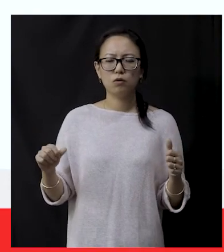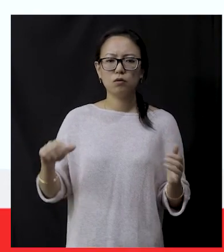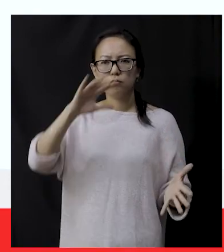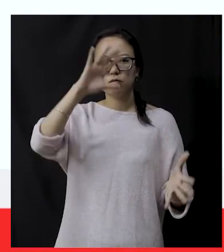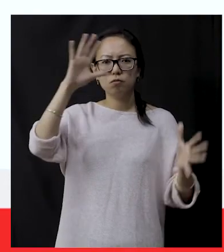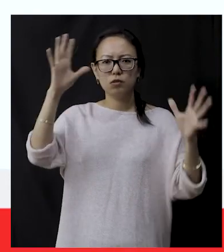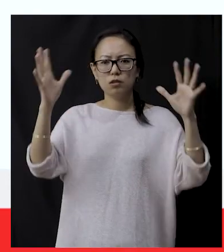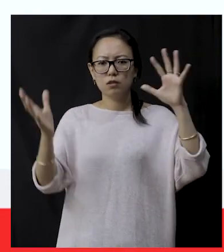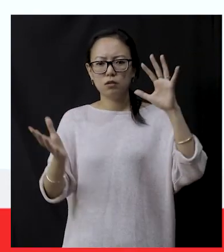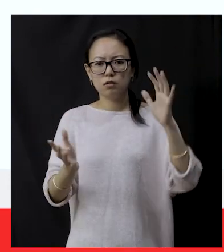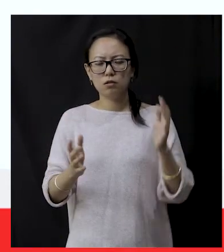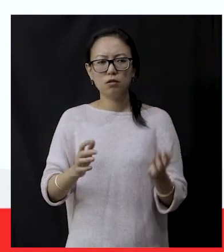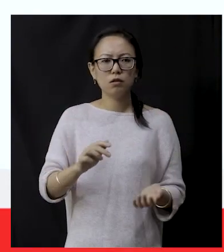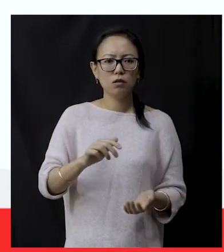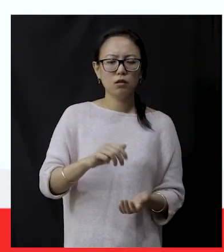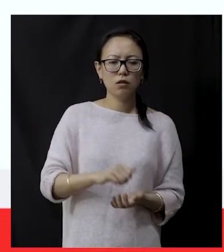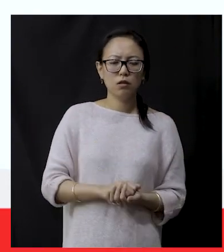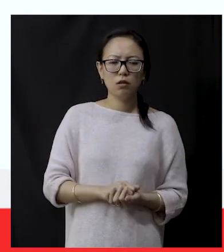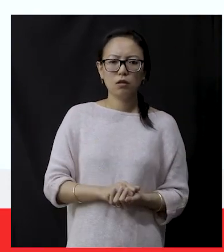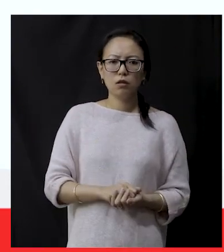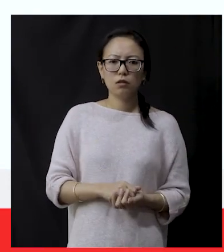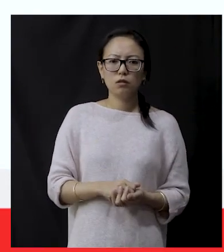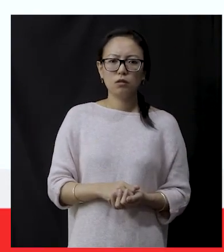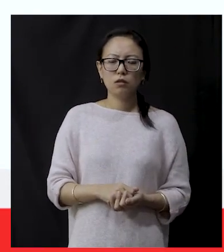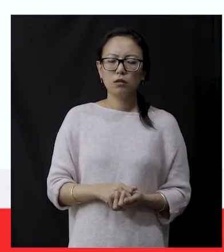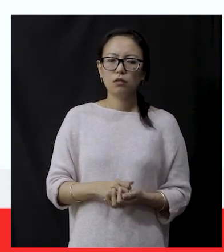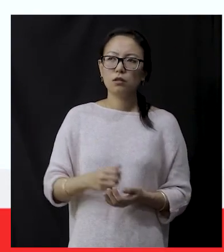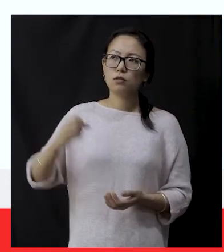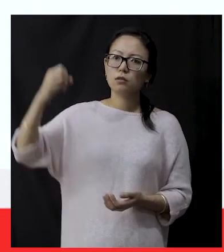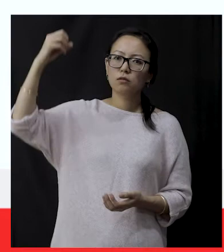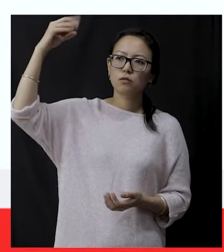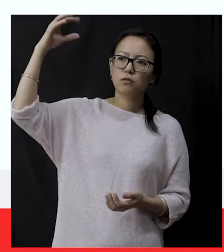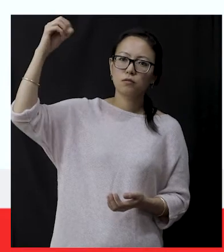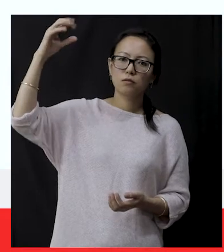amount of heat from the sun.